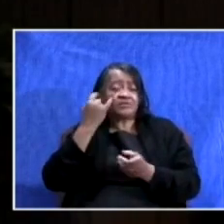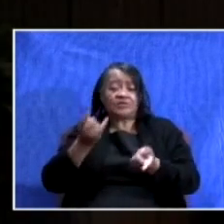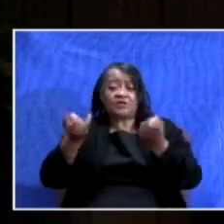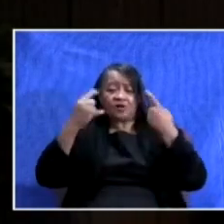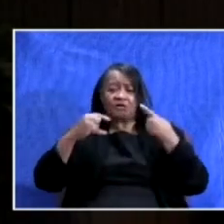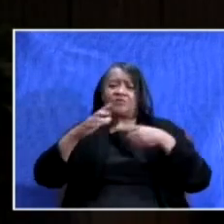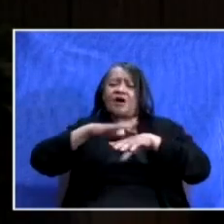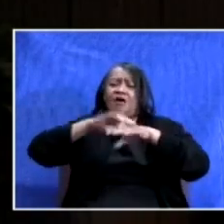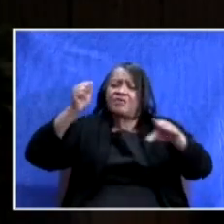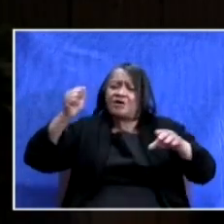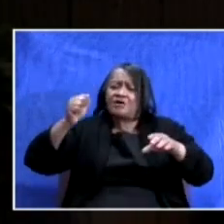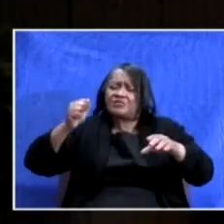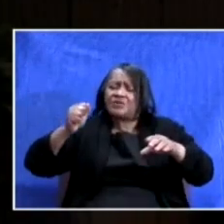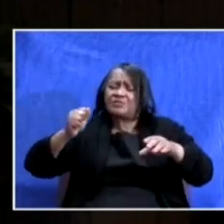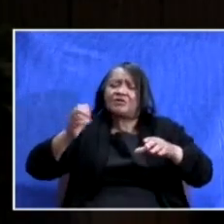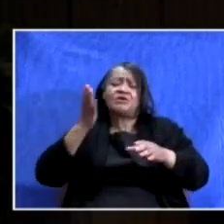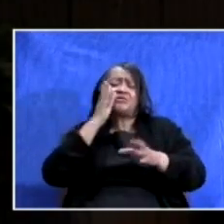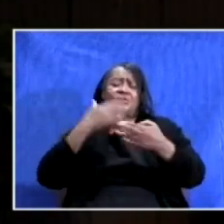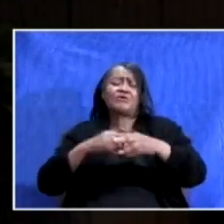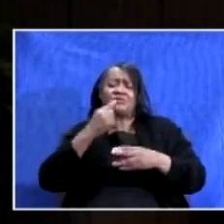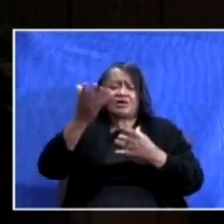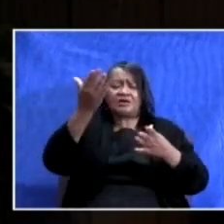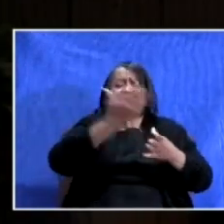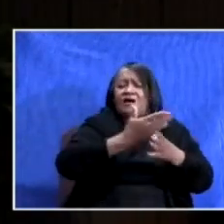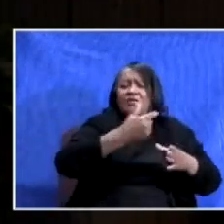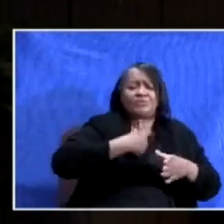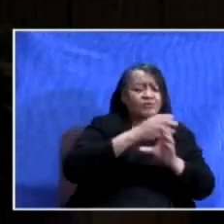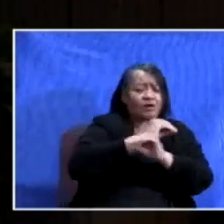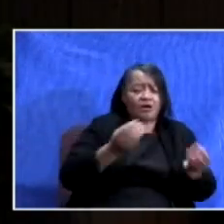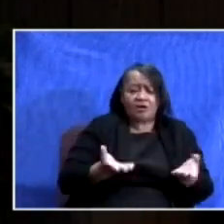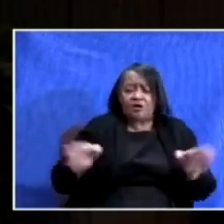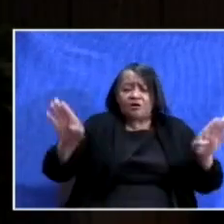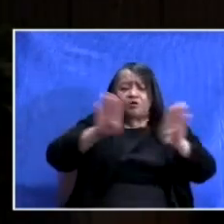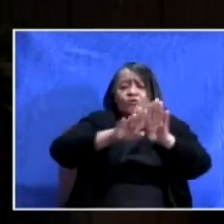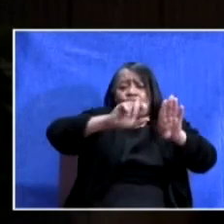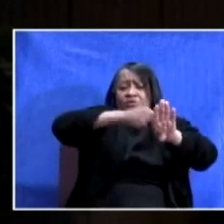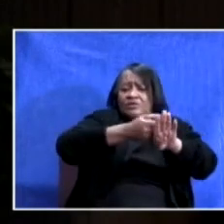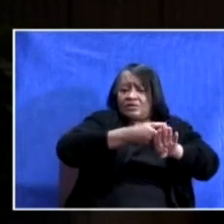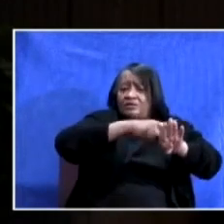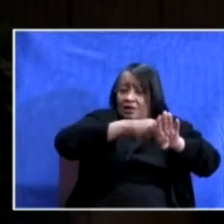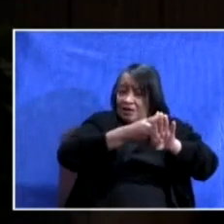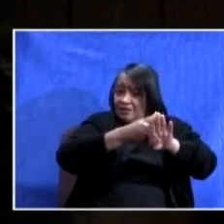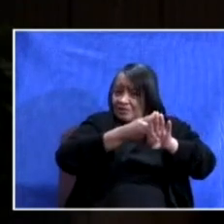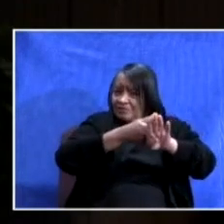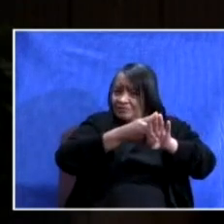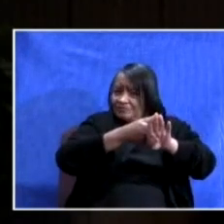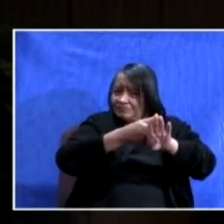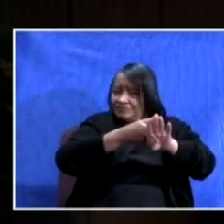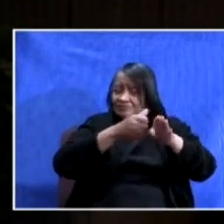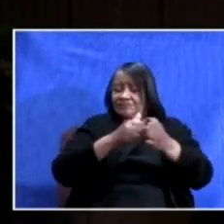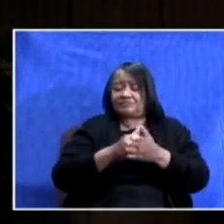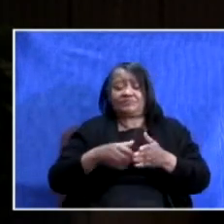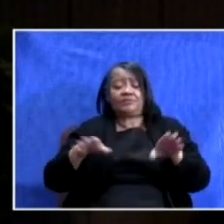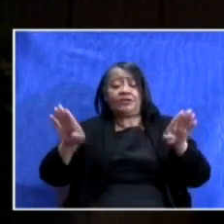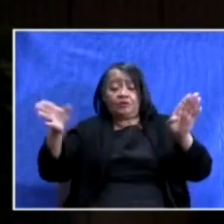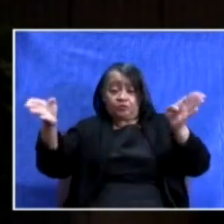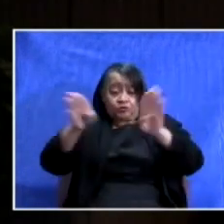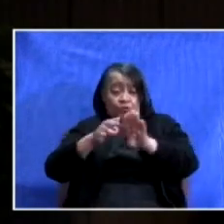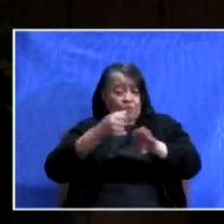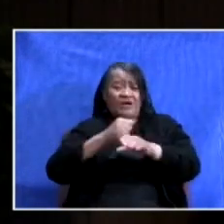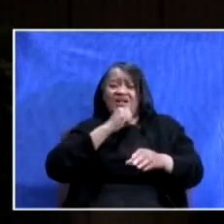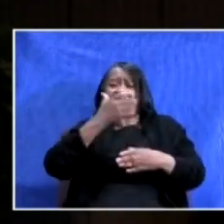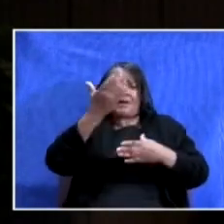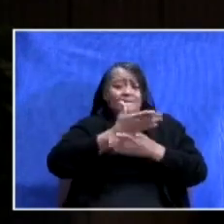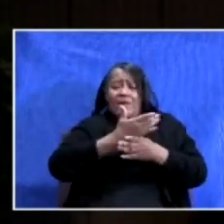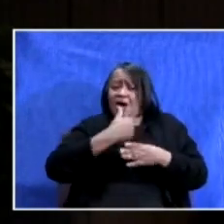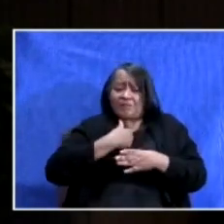bedroom, don't bother me. The door is locked. Don't forget that. The door is locked. And for so